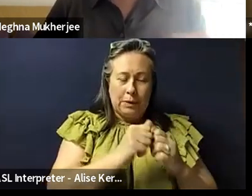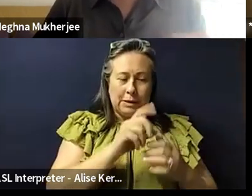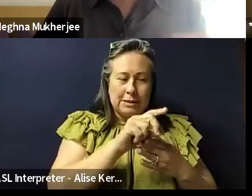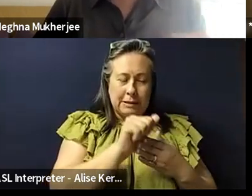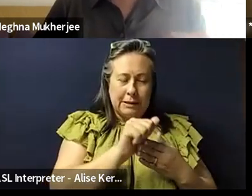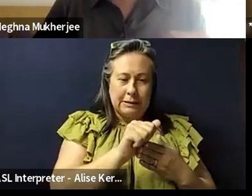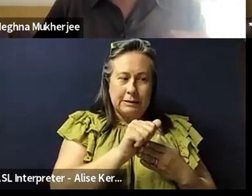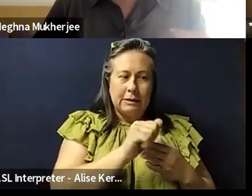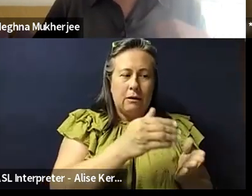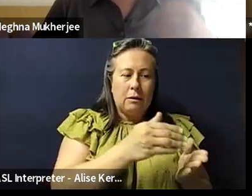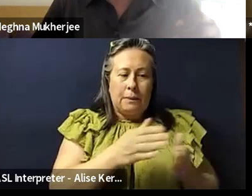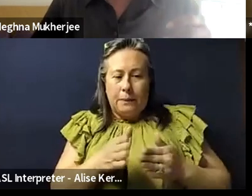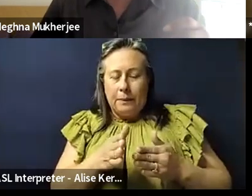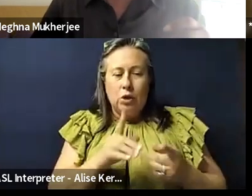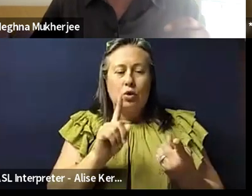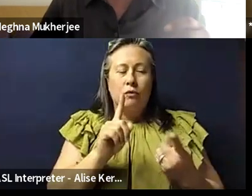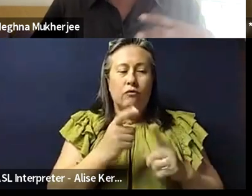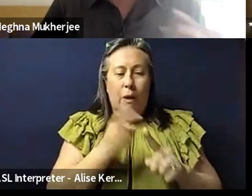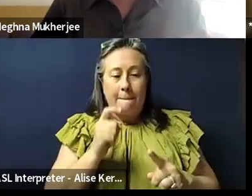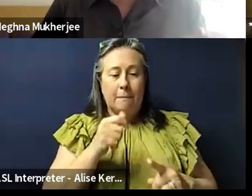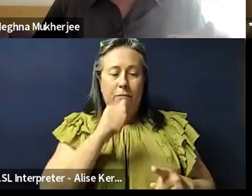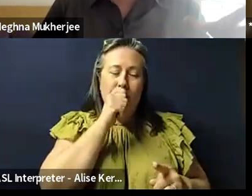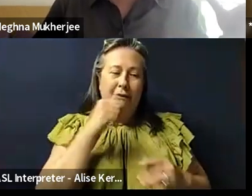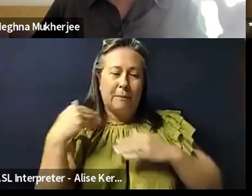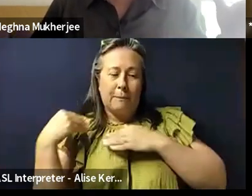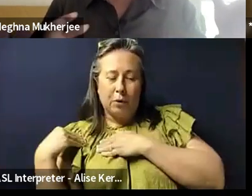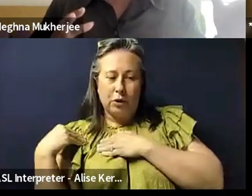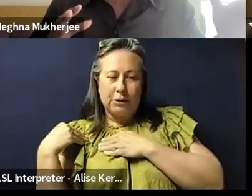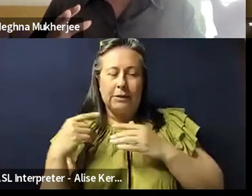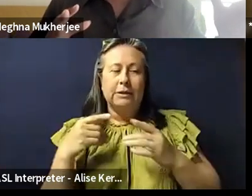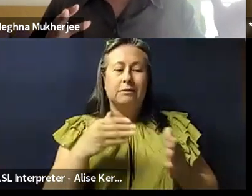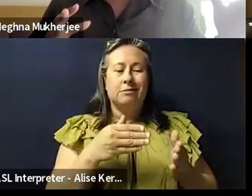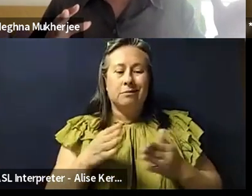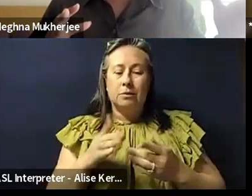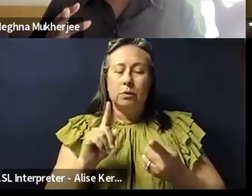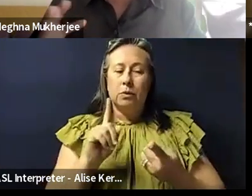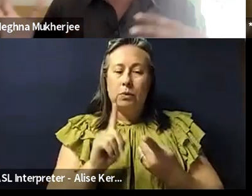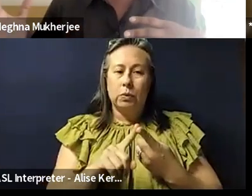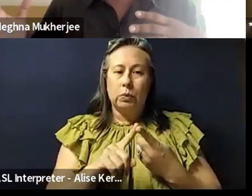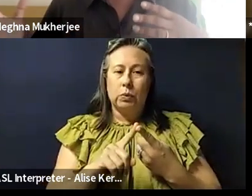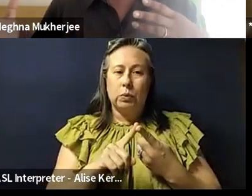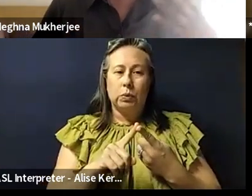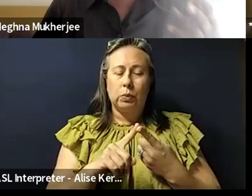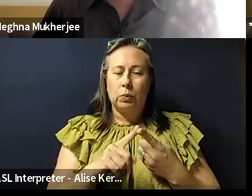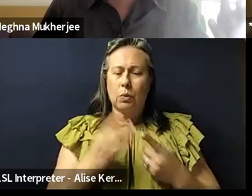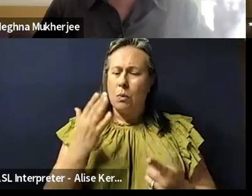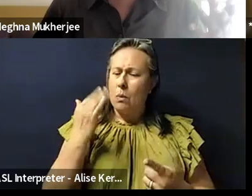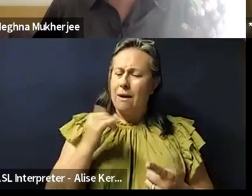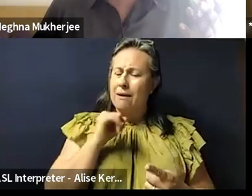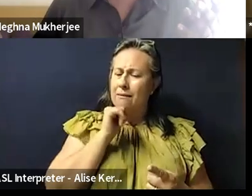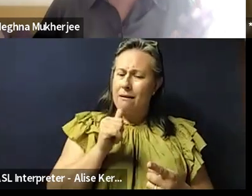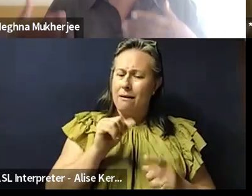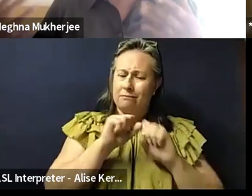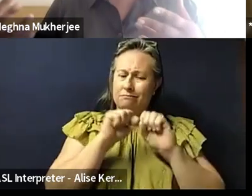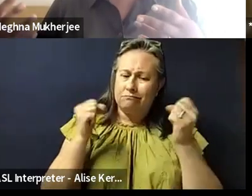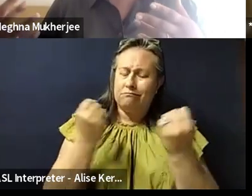private burden, as a private responsibility, shifting that to questioning why that is not a societal